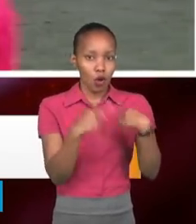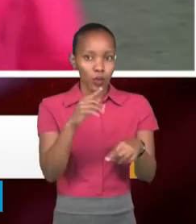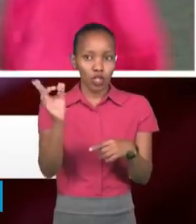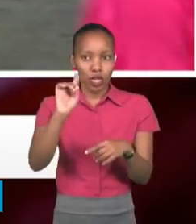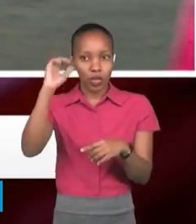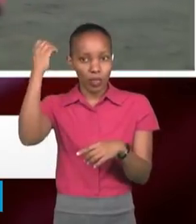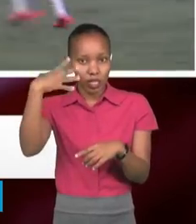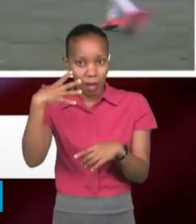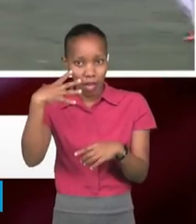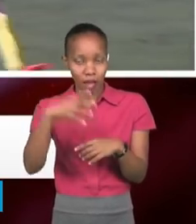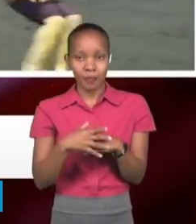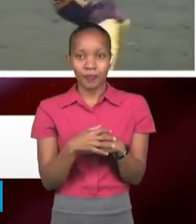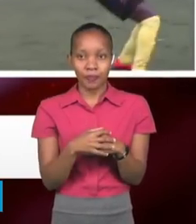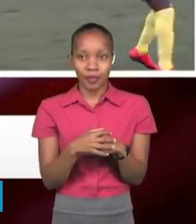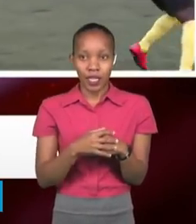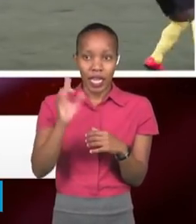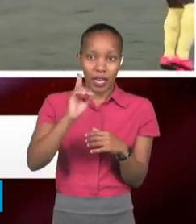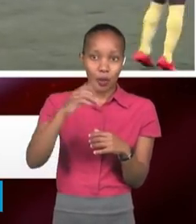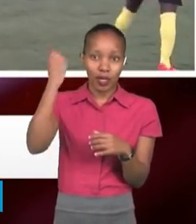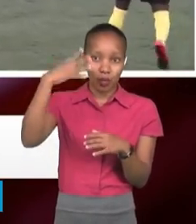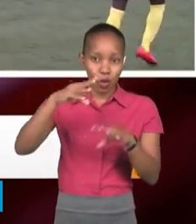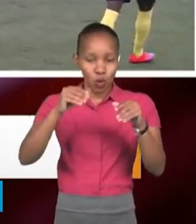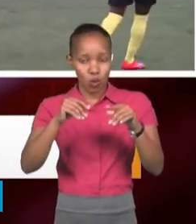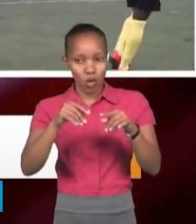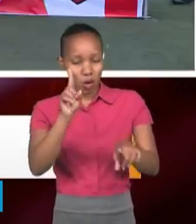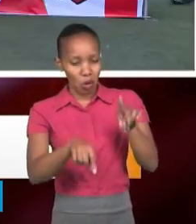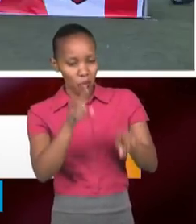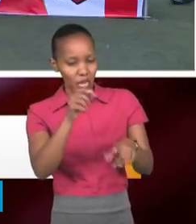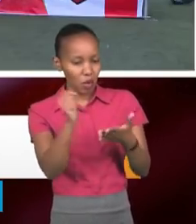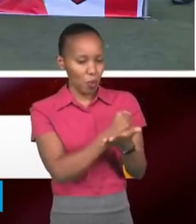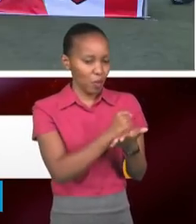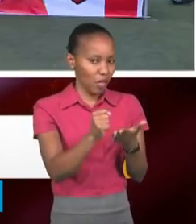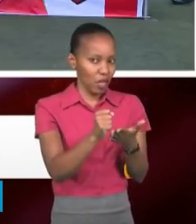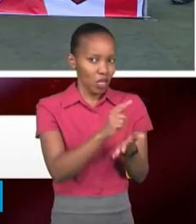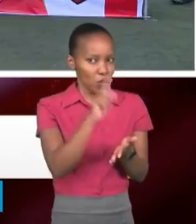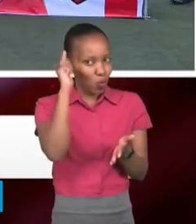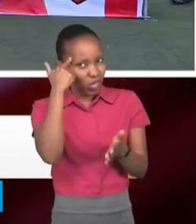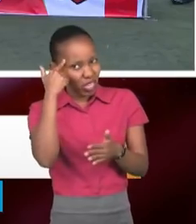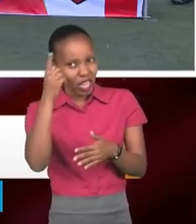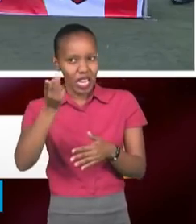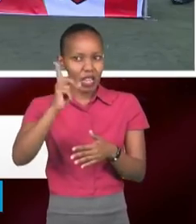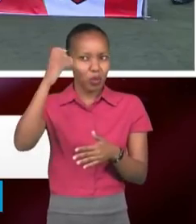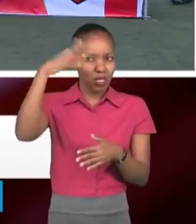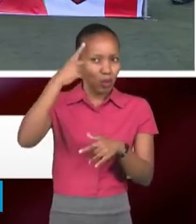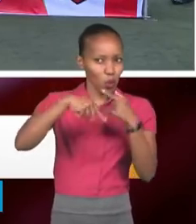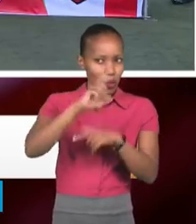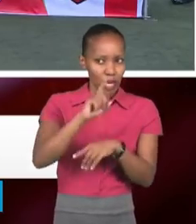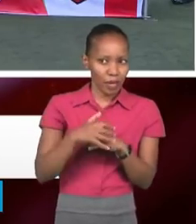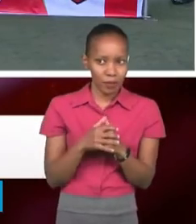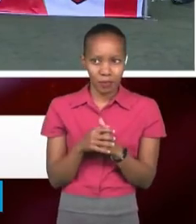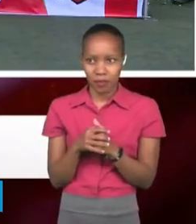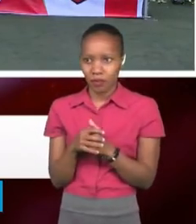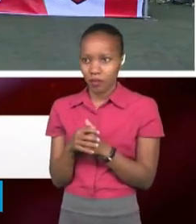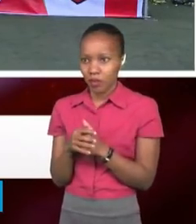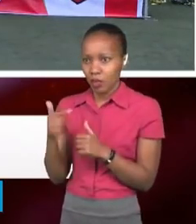Stima. Nairobi Stima. Yes. Now, looking at Nairobi Stima's quality compared to Posta Rangers, do you think Nairobi Stima will hack? I think